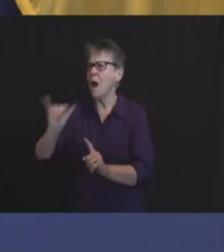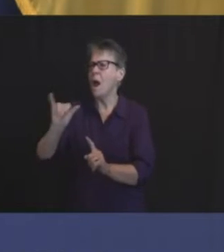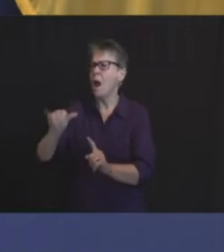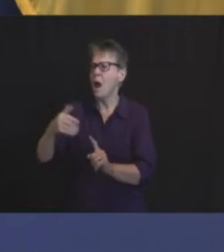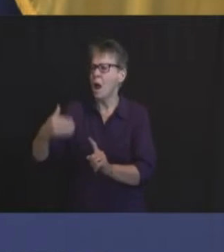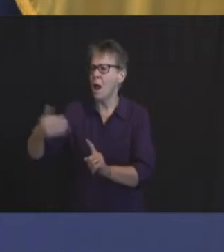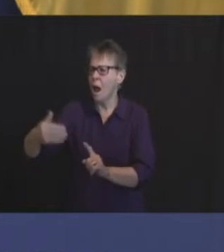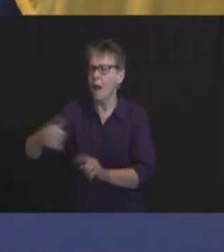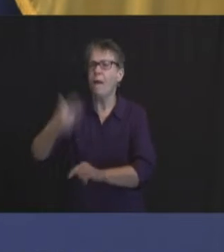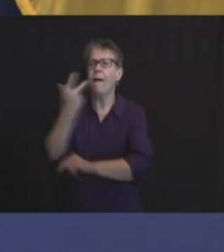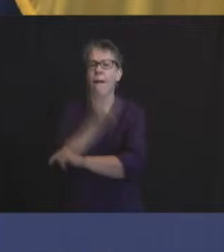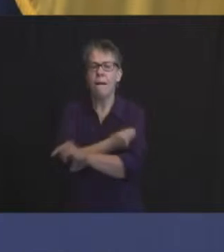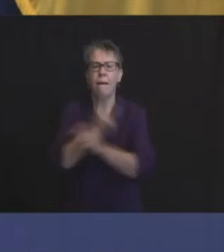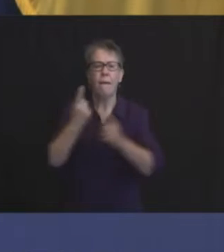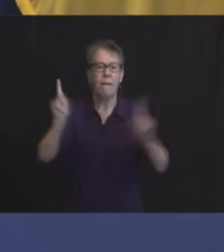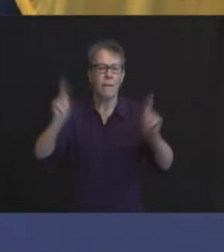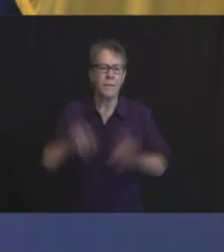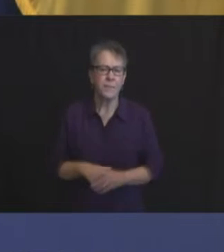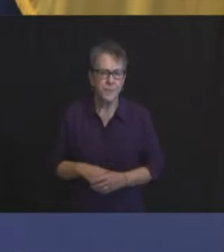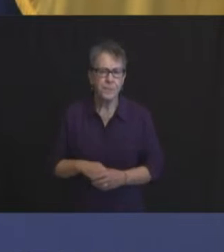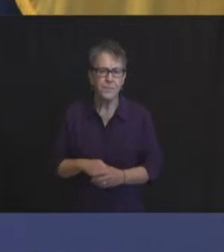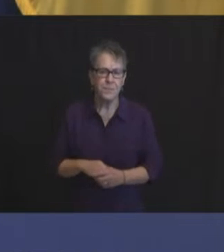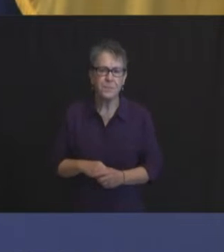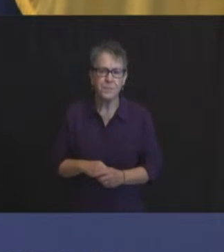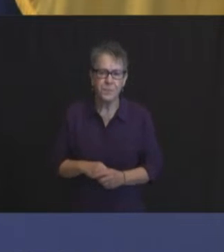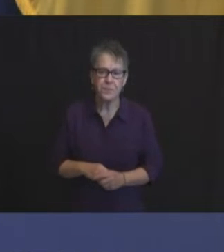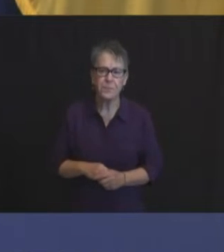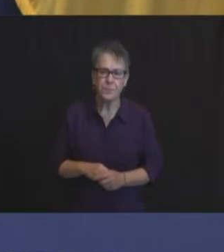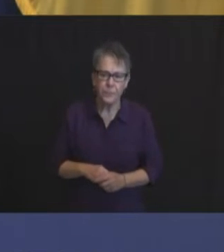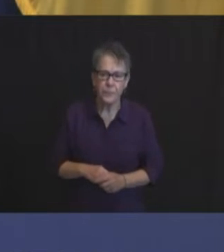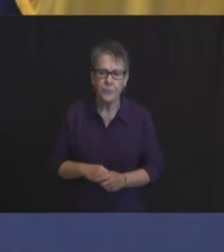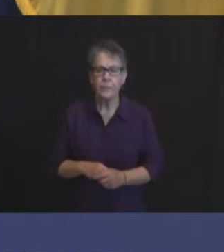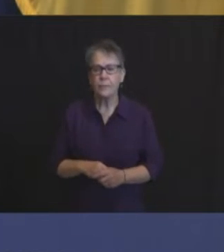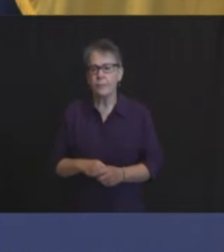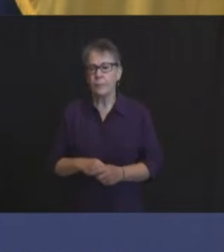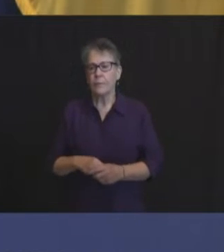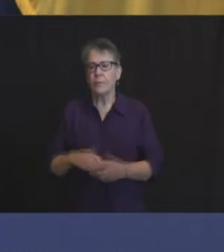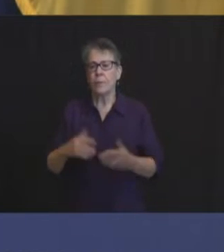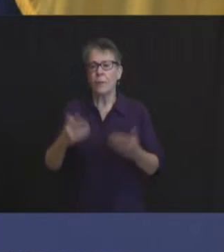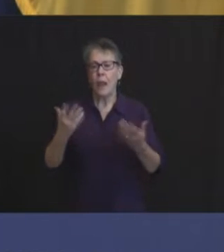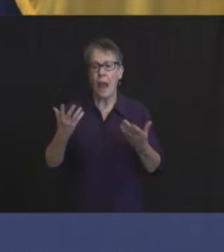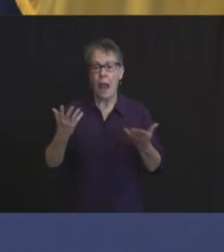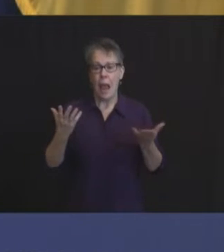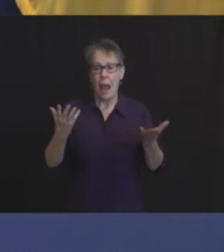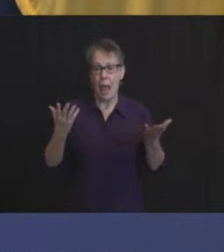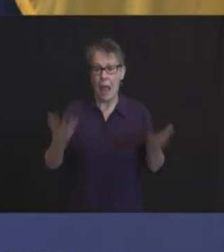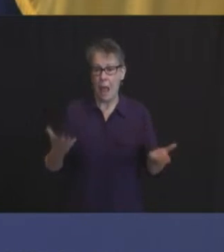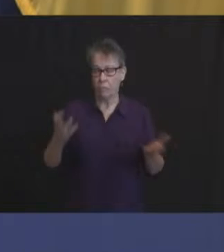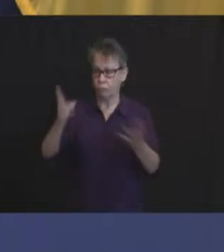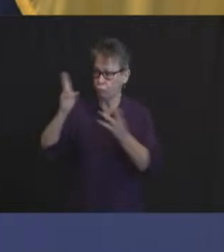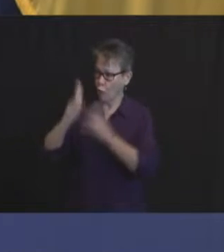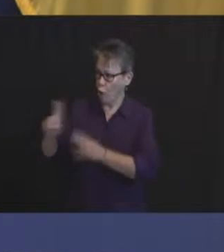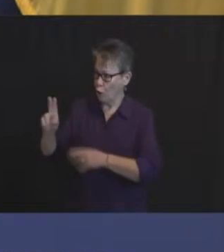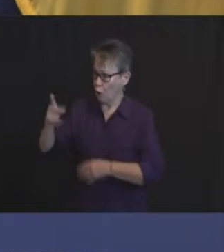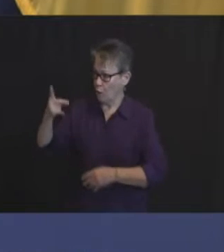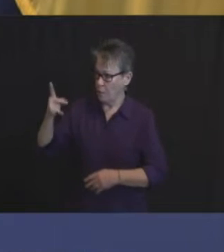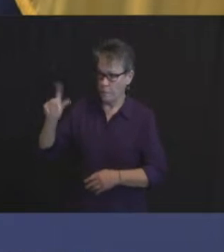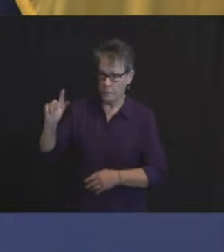Okay. Pat, I'm going to do this in your honor, in fact. I've just opened my